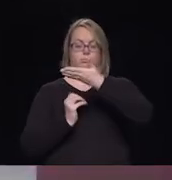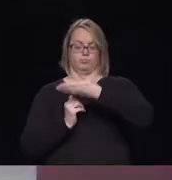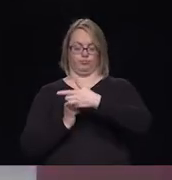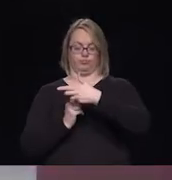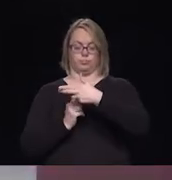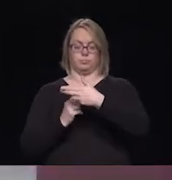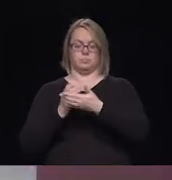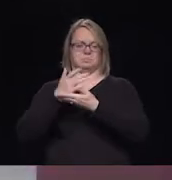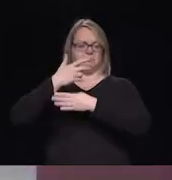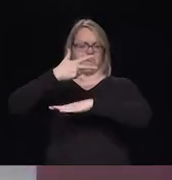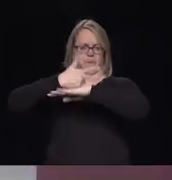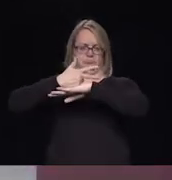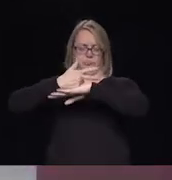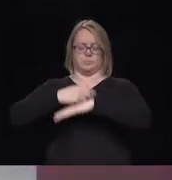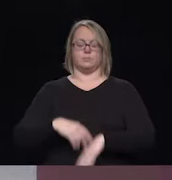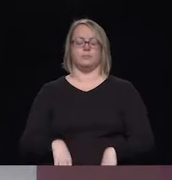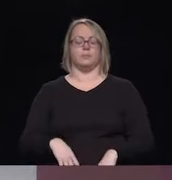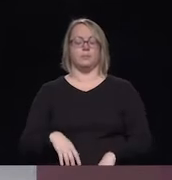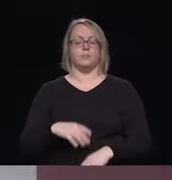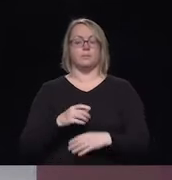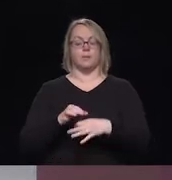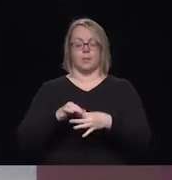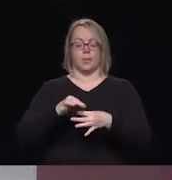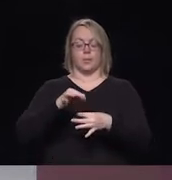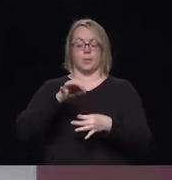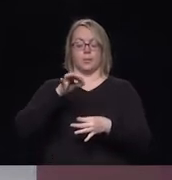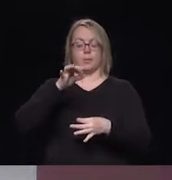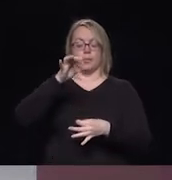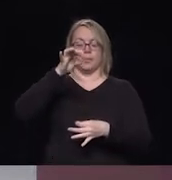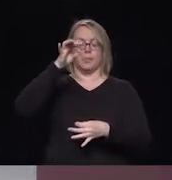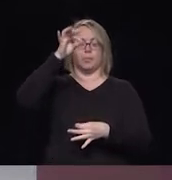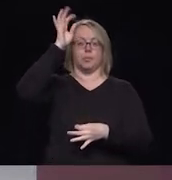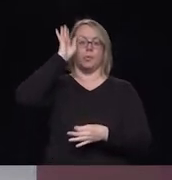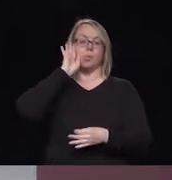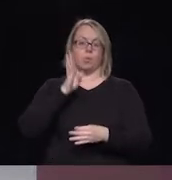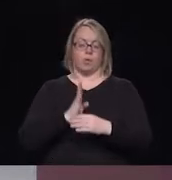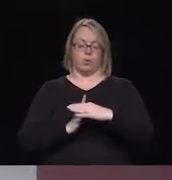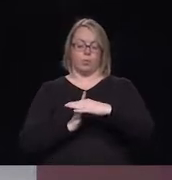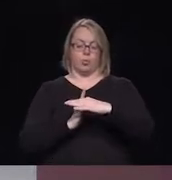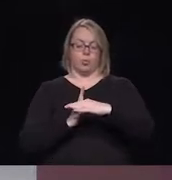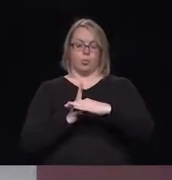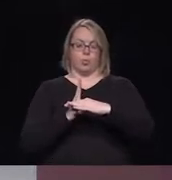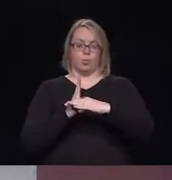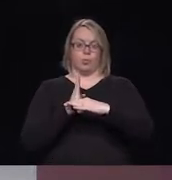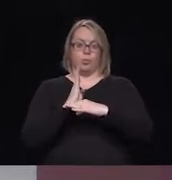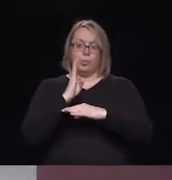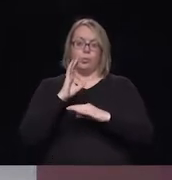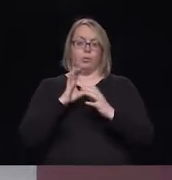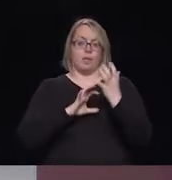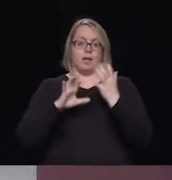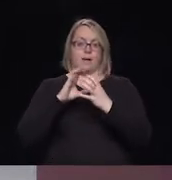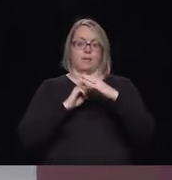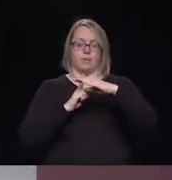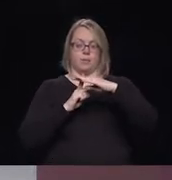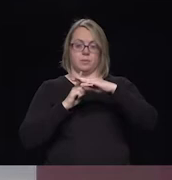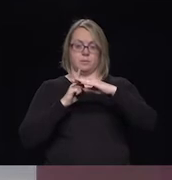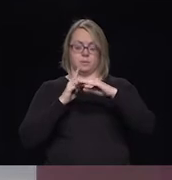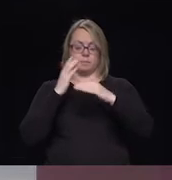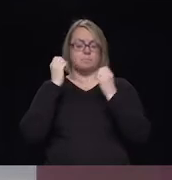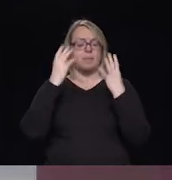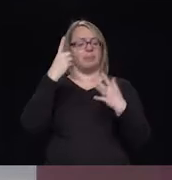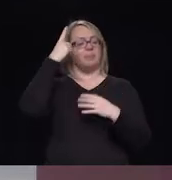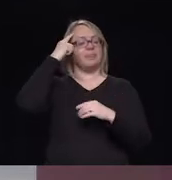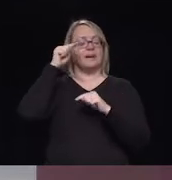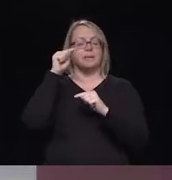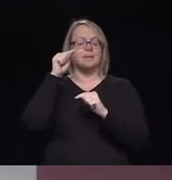goes all the way up to the blue sky. Now often people want to make it small and short, but